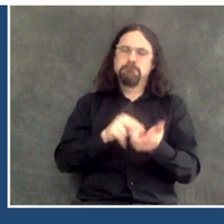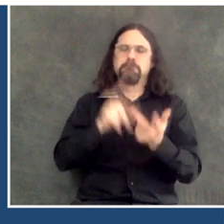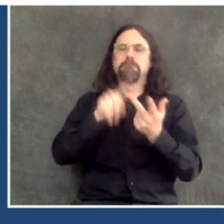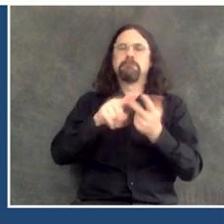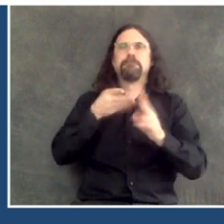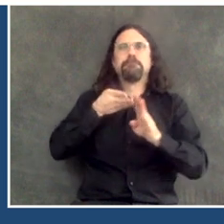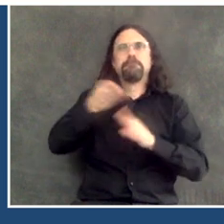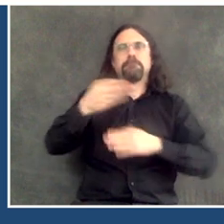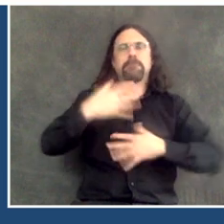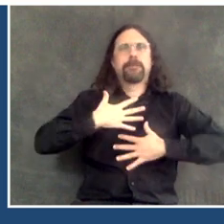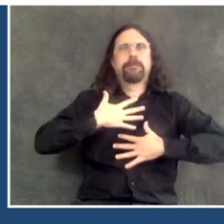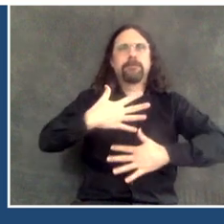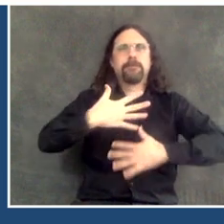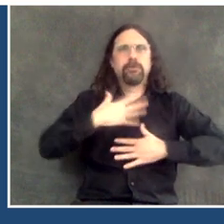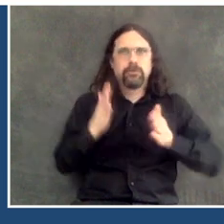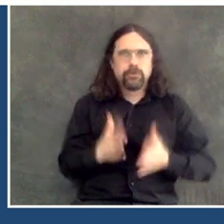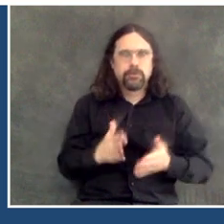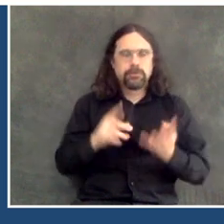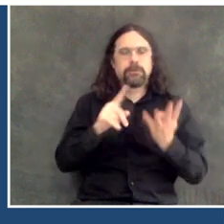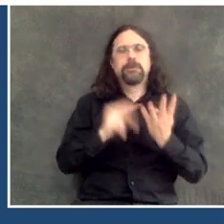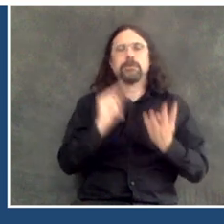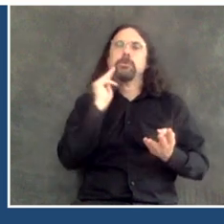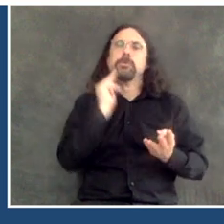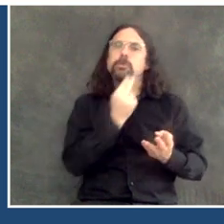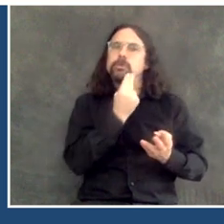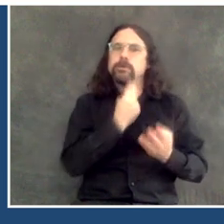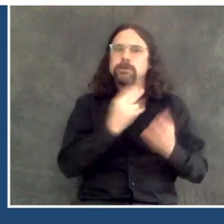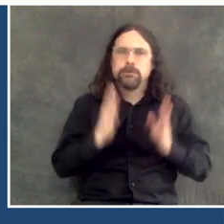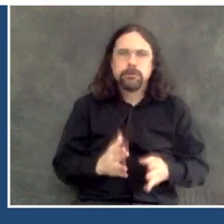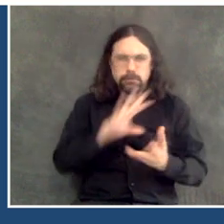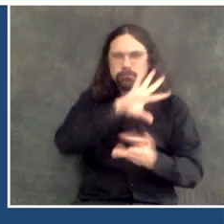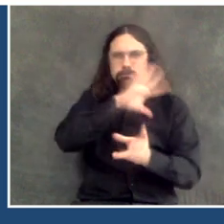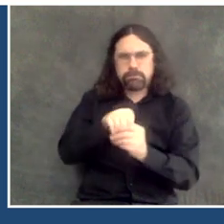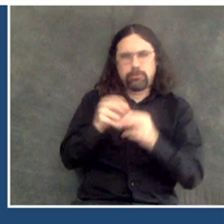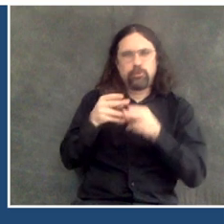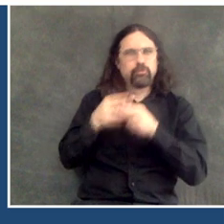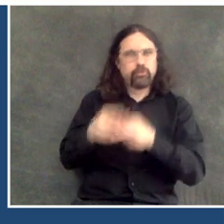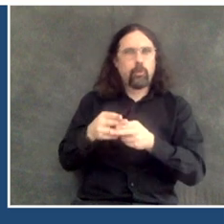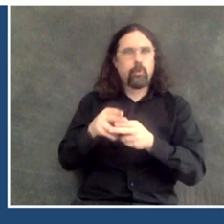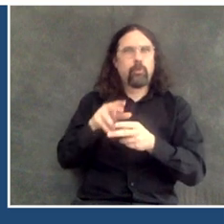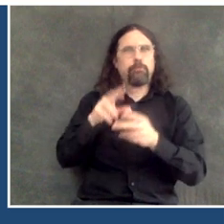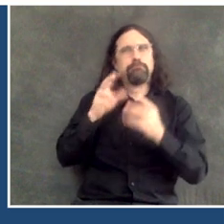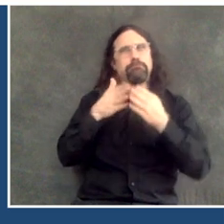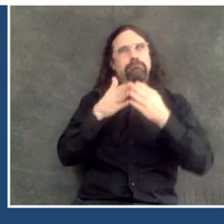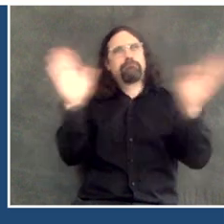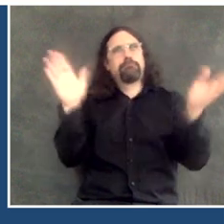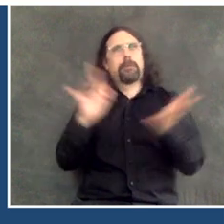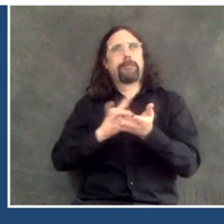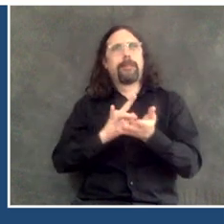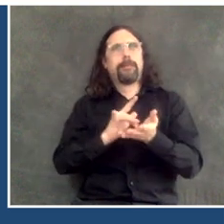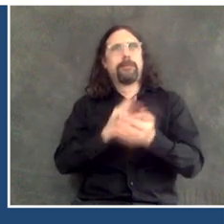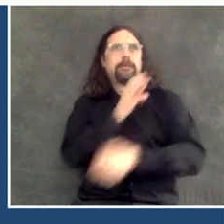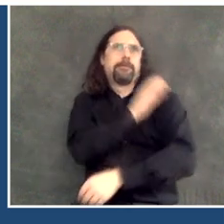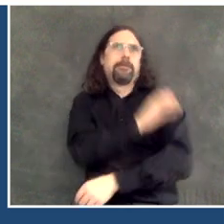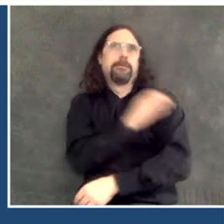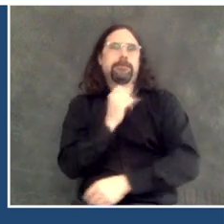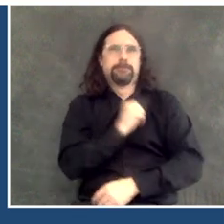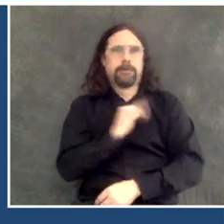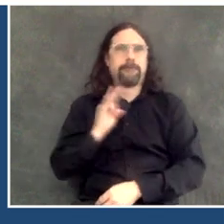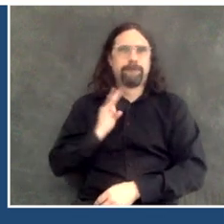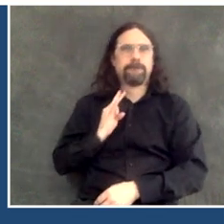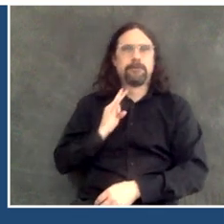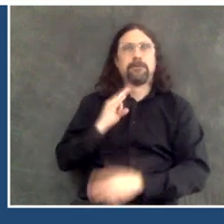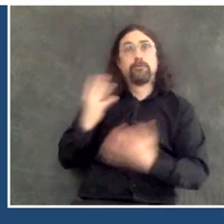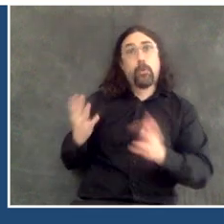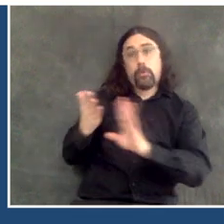So again, at the beginning of March, about 125,000 folks in our hospitals, all our hospitals, public, private,